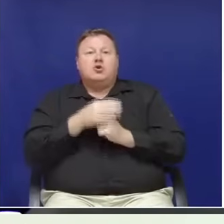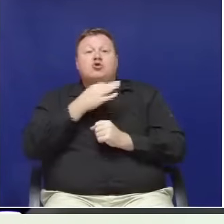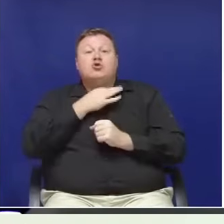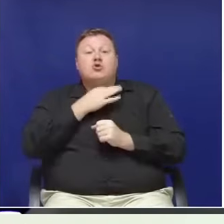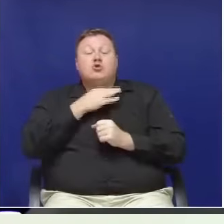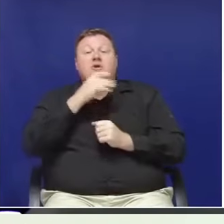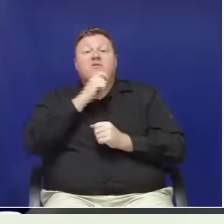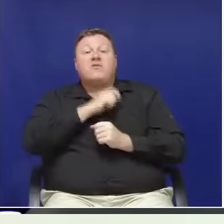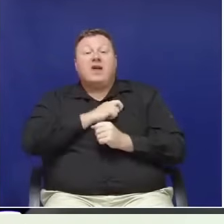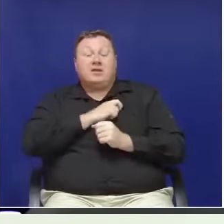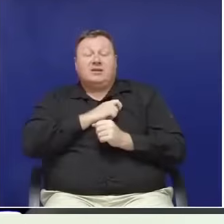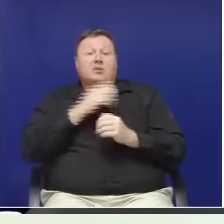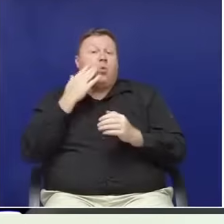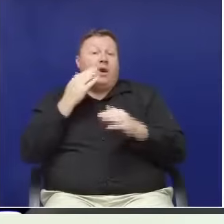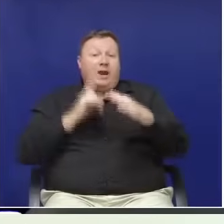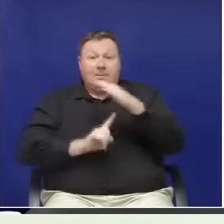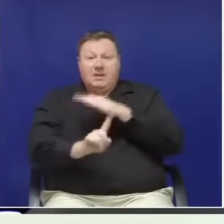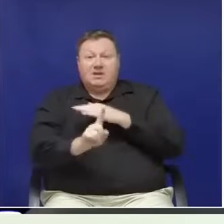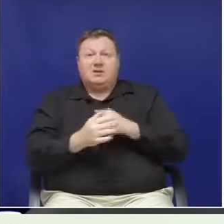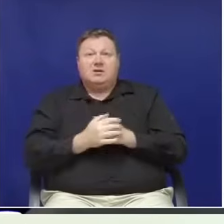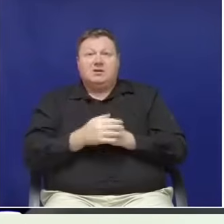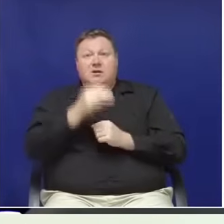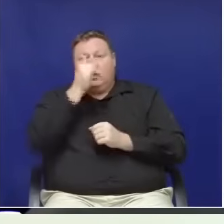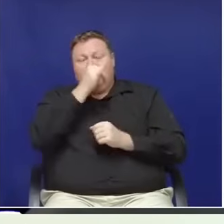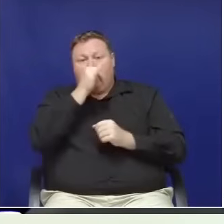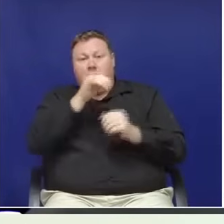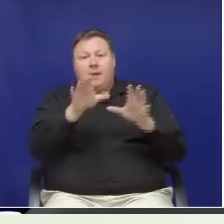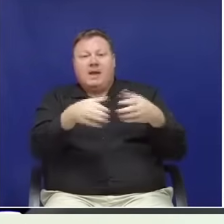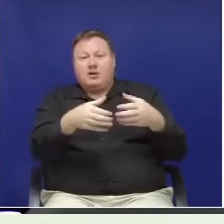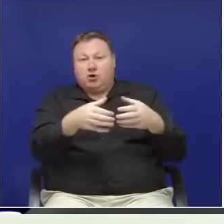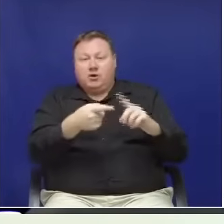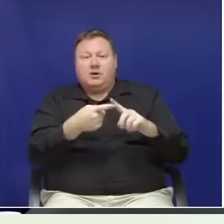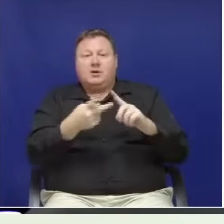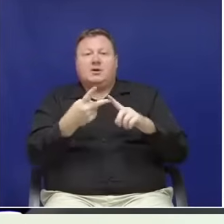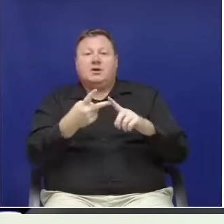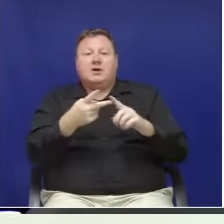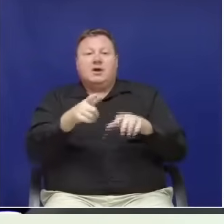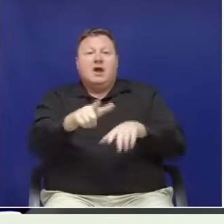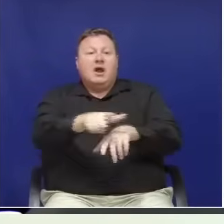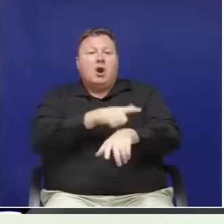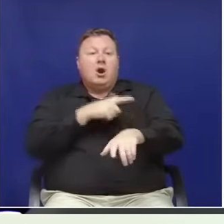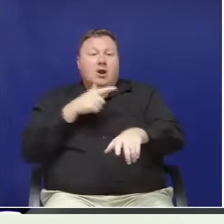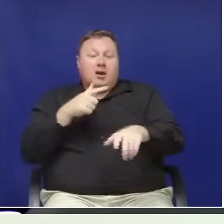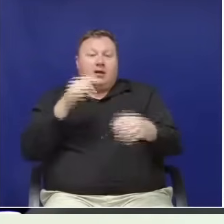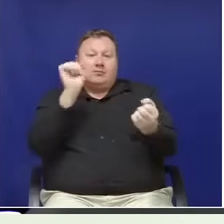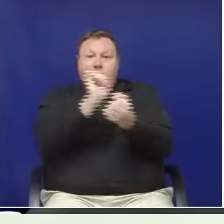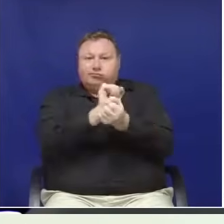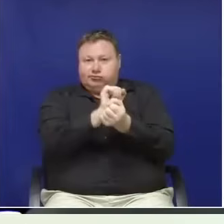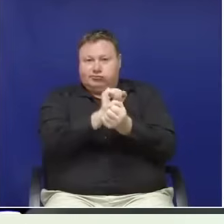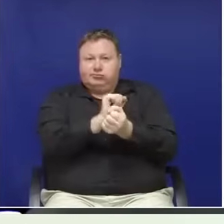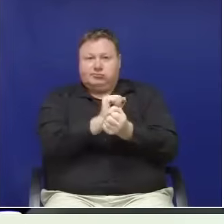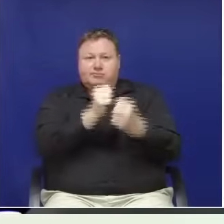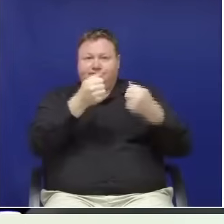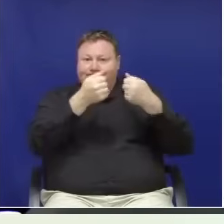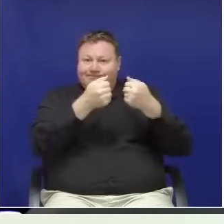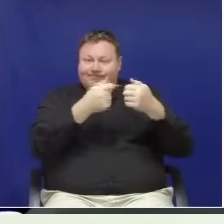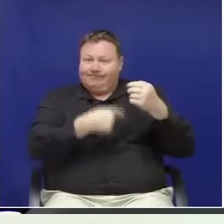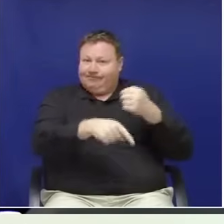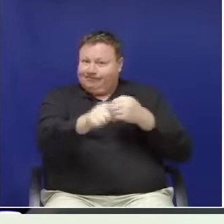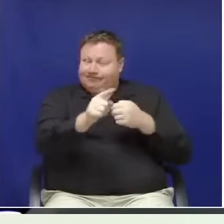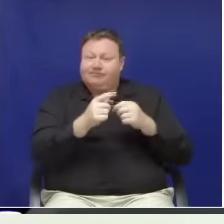considered during admission: the crime category, the length of the service, of the